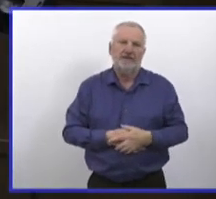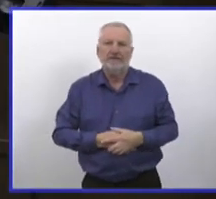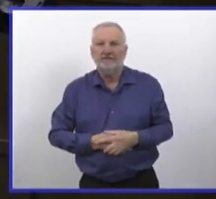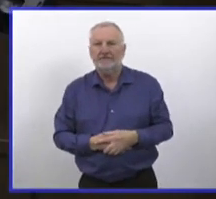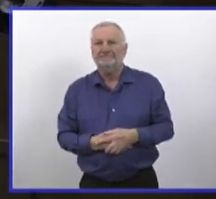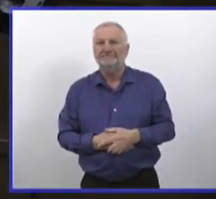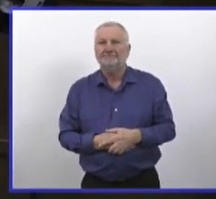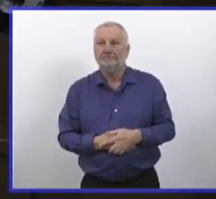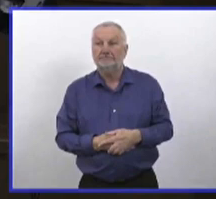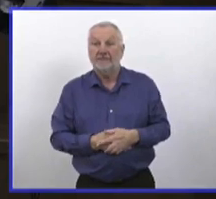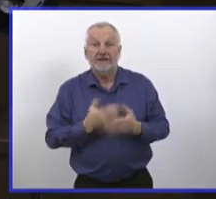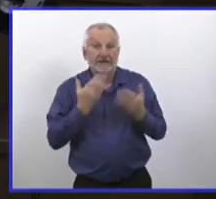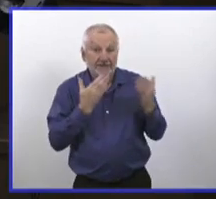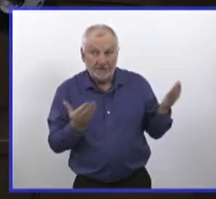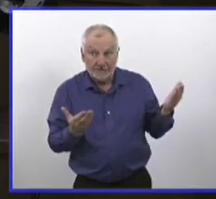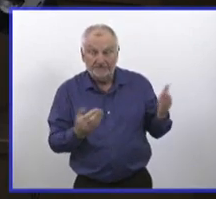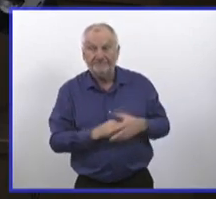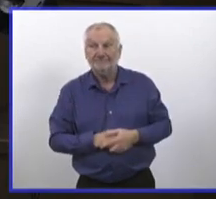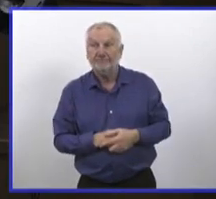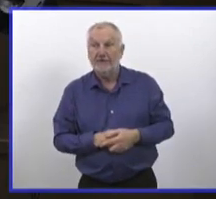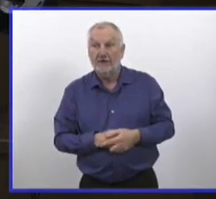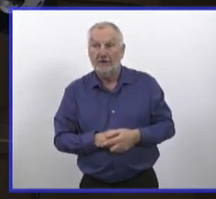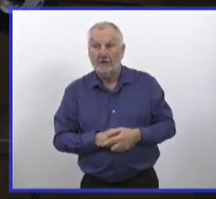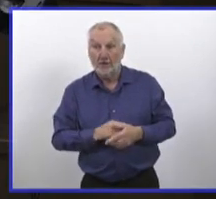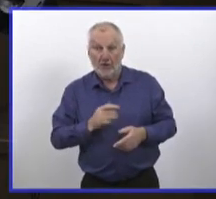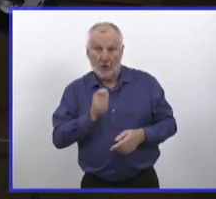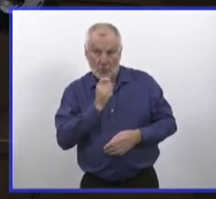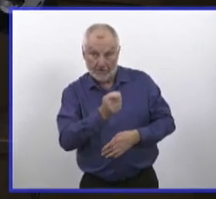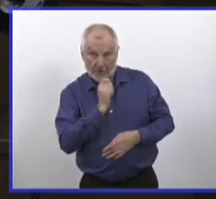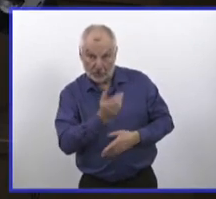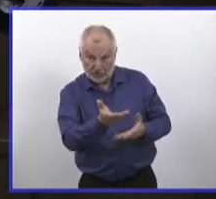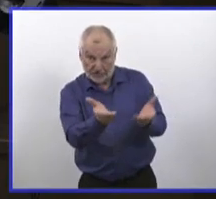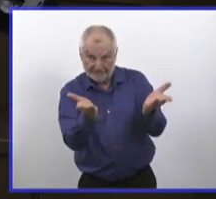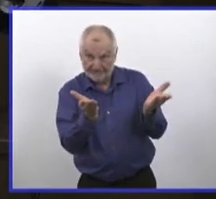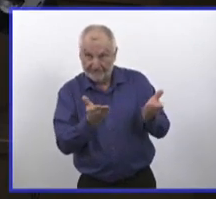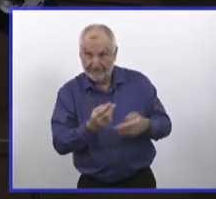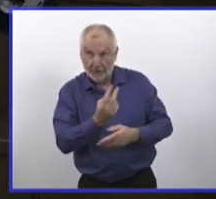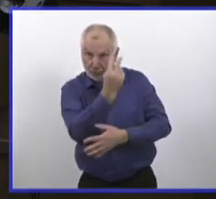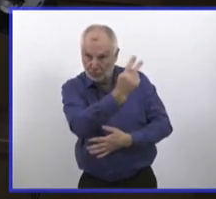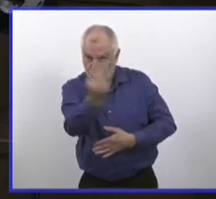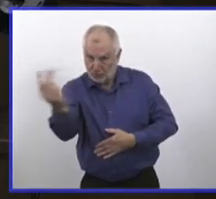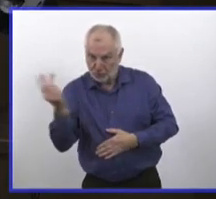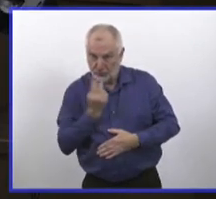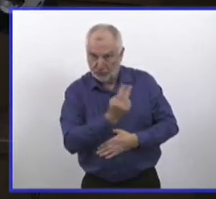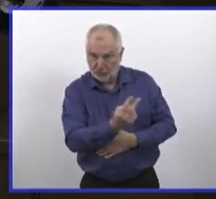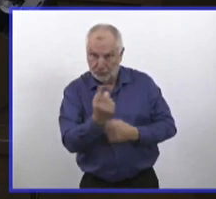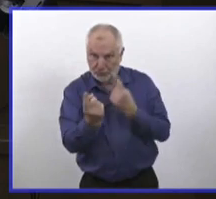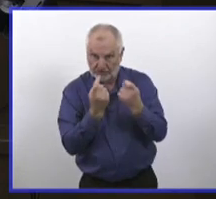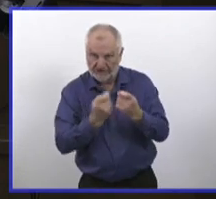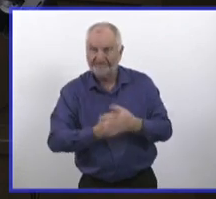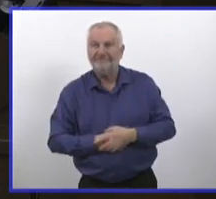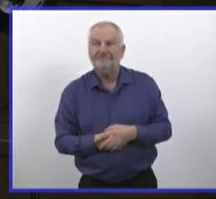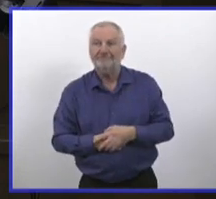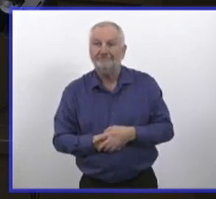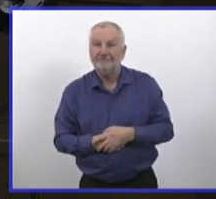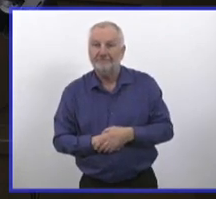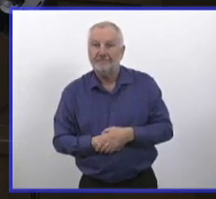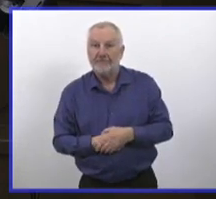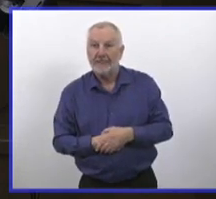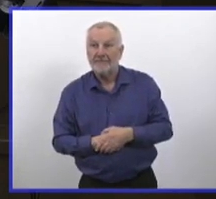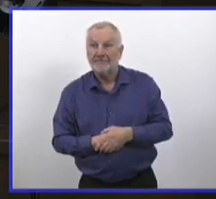our reporters on the line, you will have one preliminary and one follow-up question. Up first